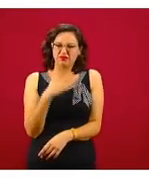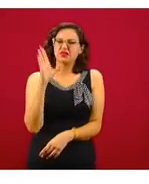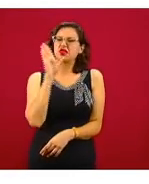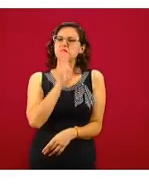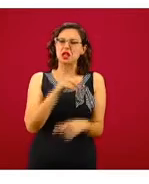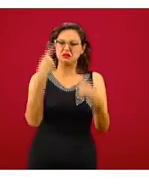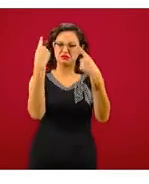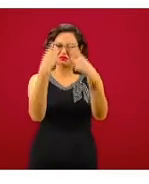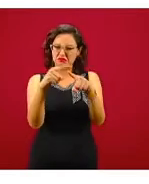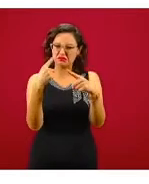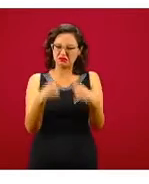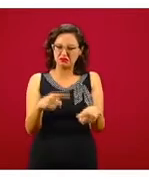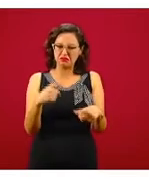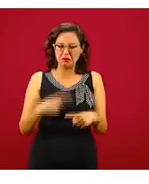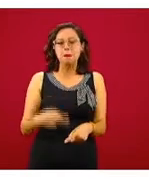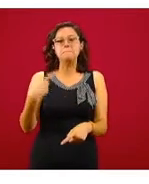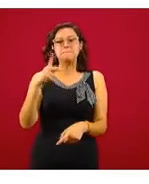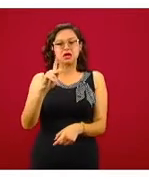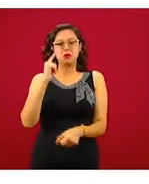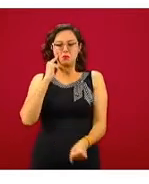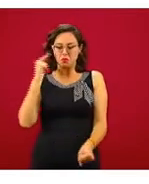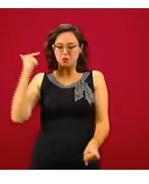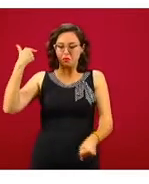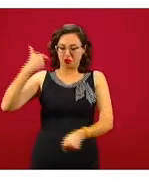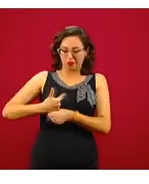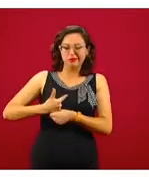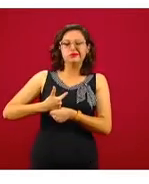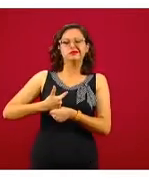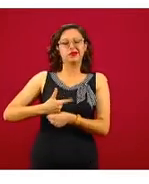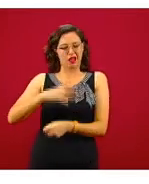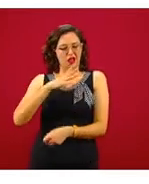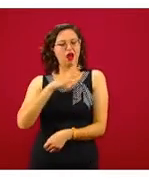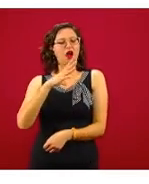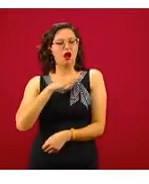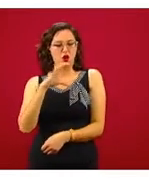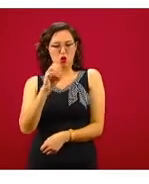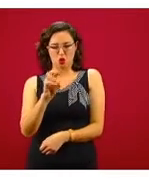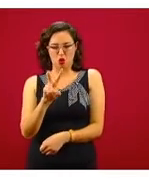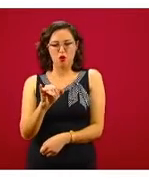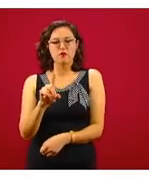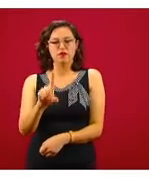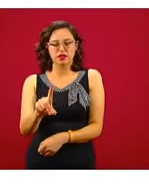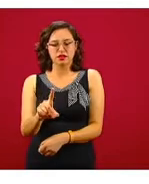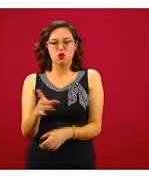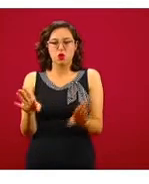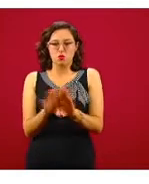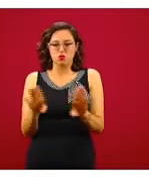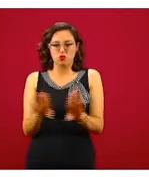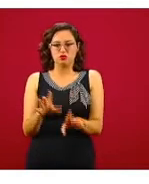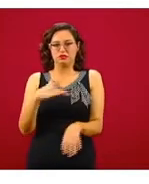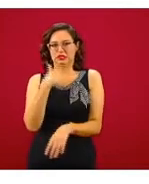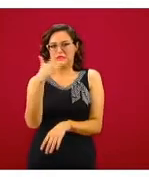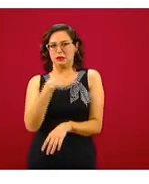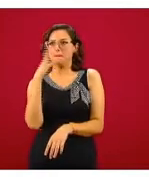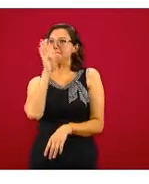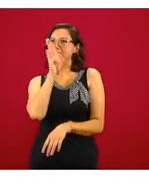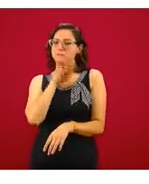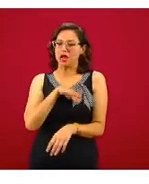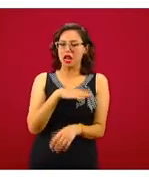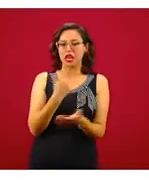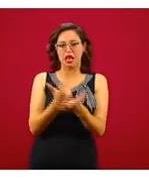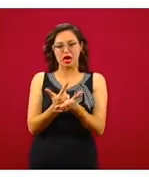and its distribution according to the clinical symptoms, the clinical condition of the patients.